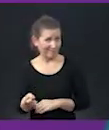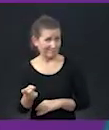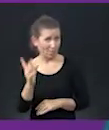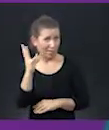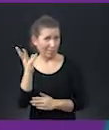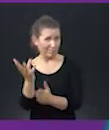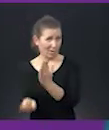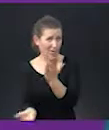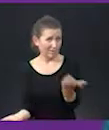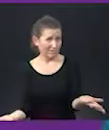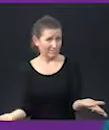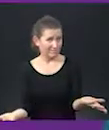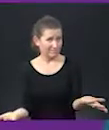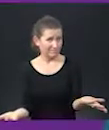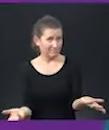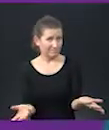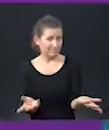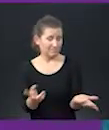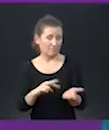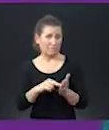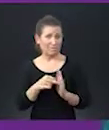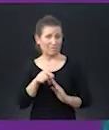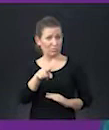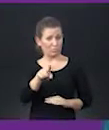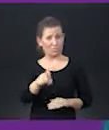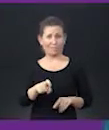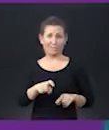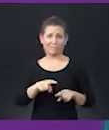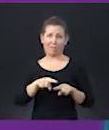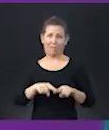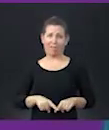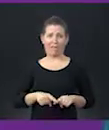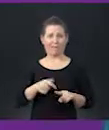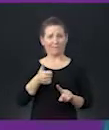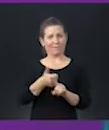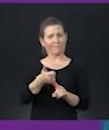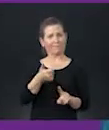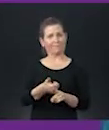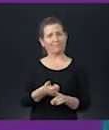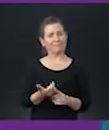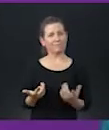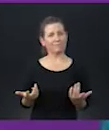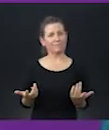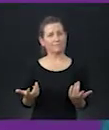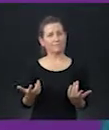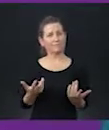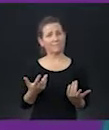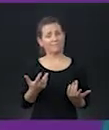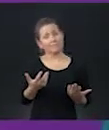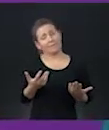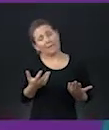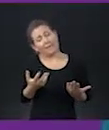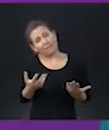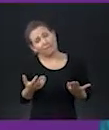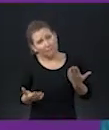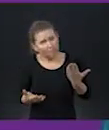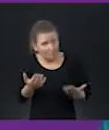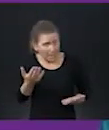mean, they one day will be gone, and you need to rely on yourself